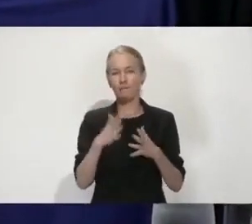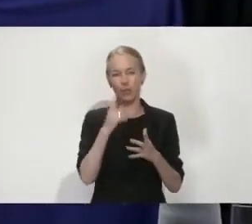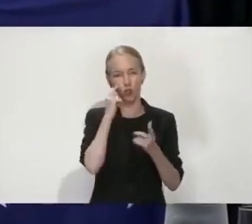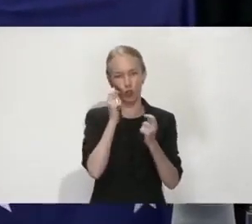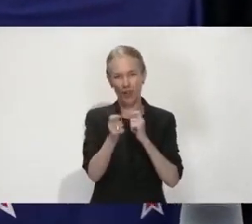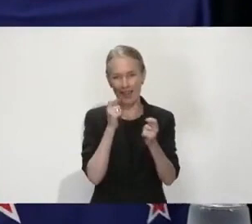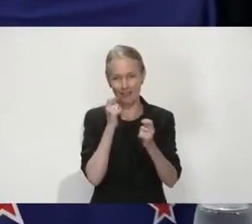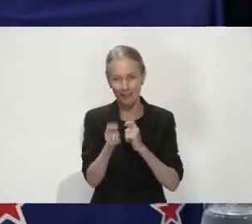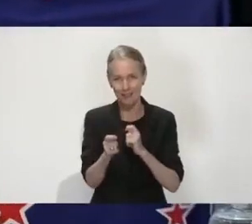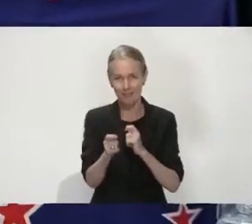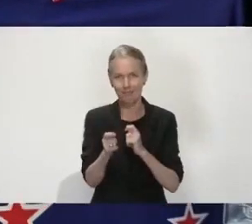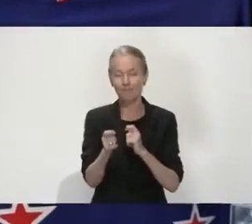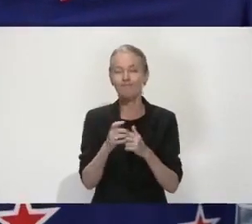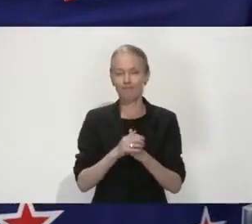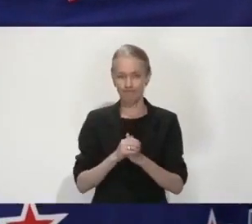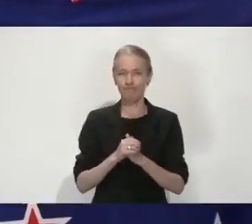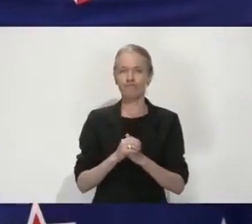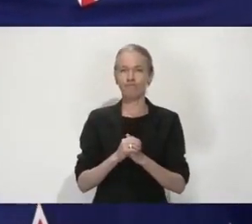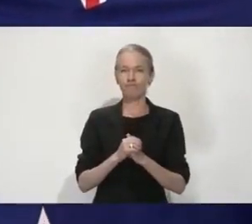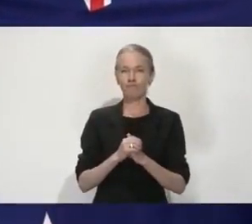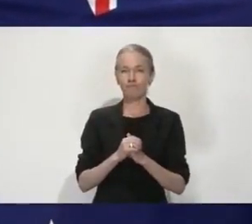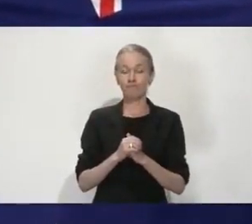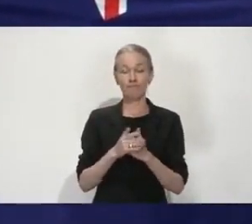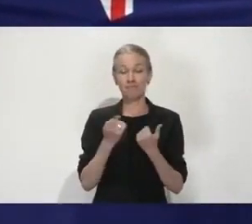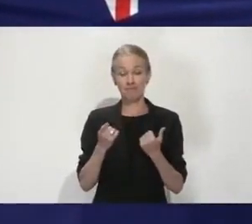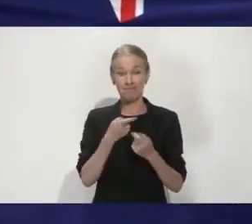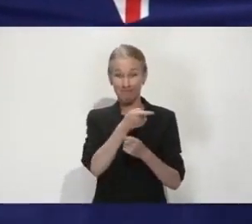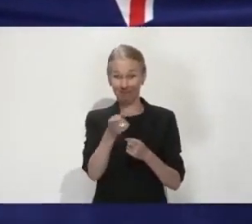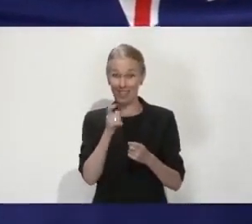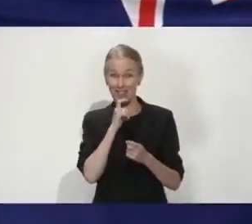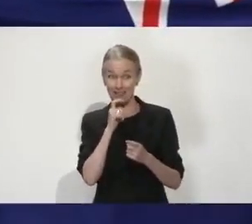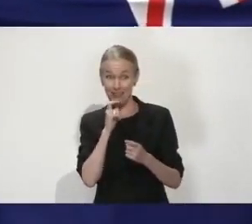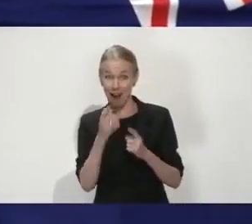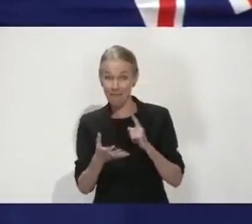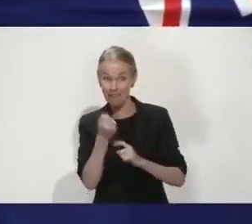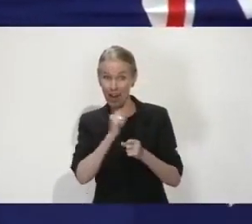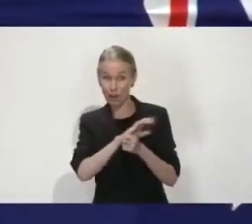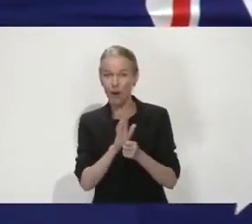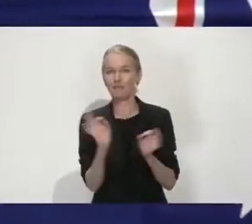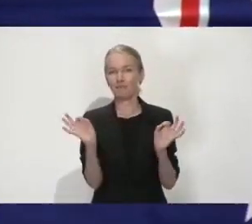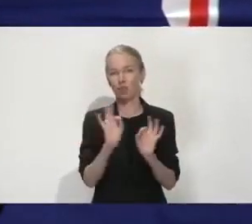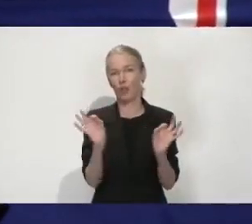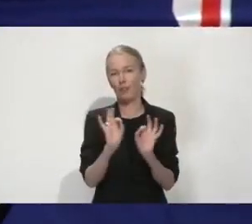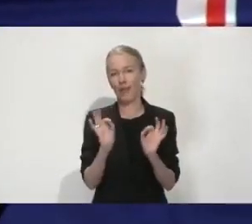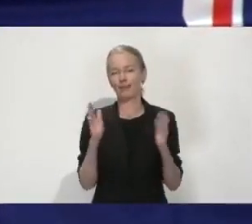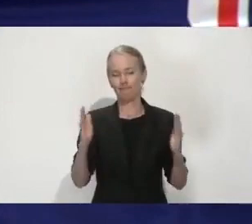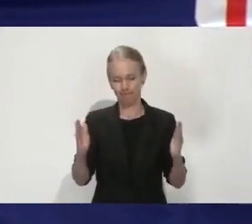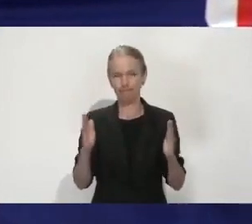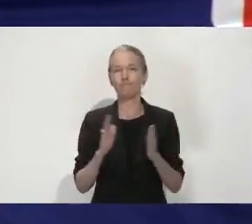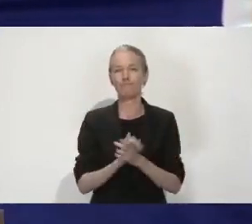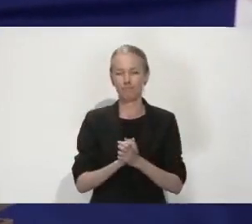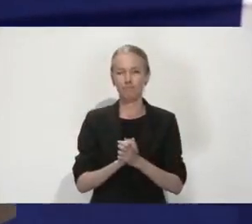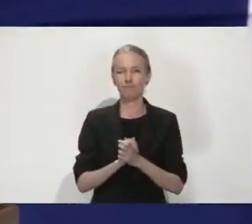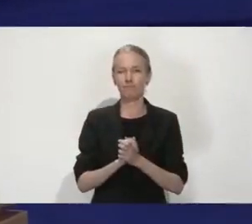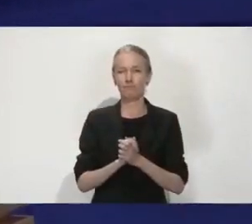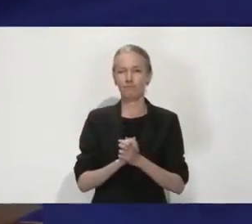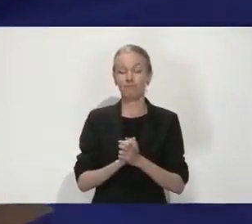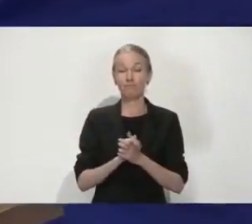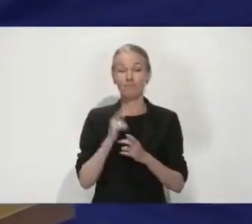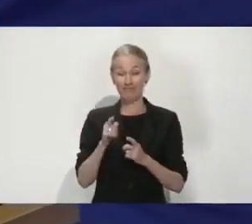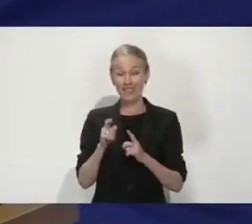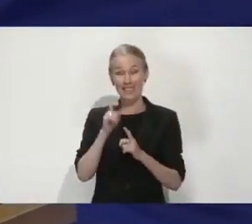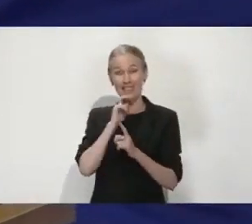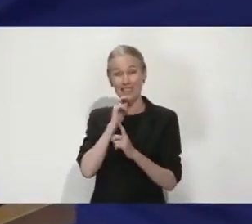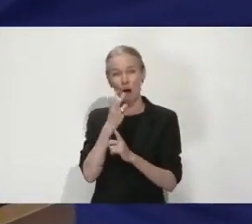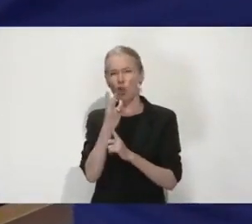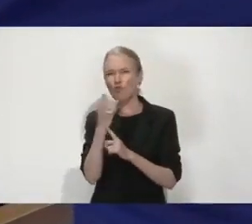were tested for COVID-19. No staff tested positive for COVID from that testing. The 3% of staff who